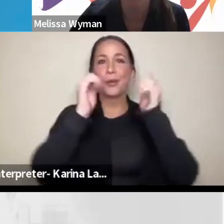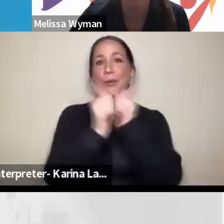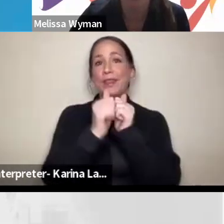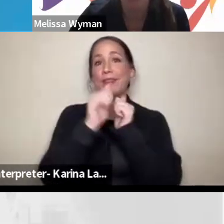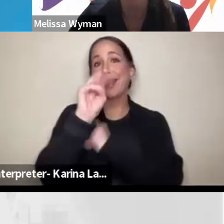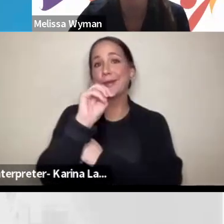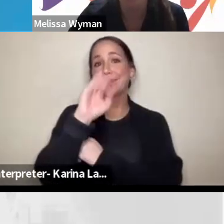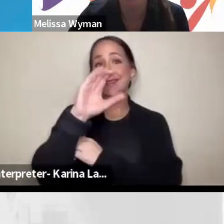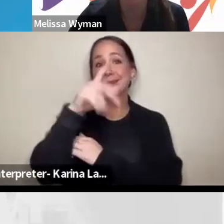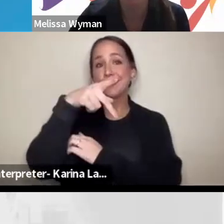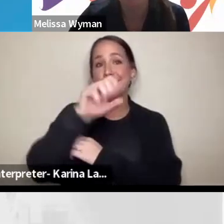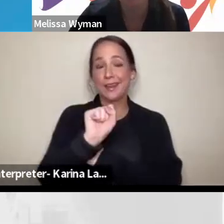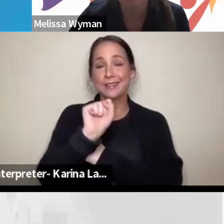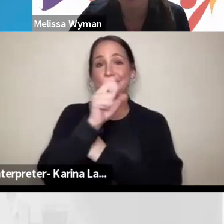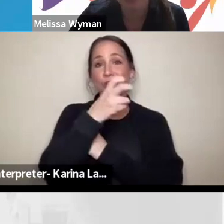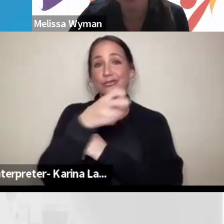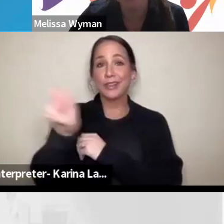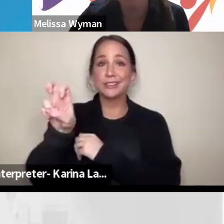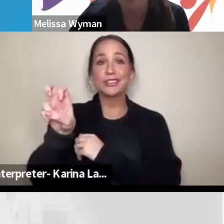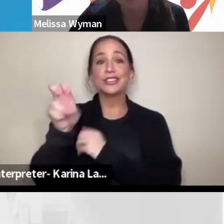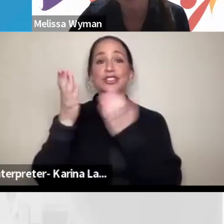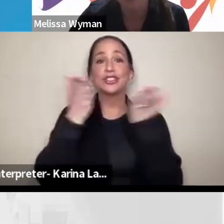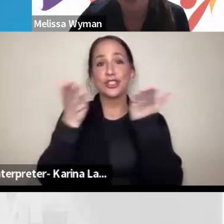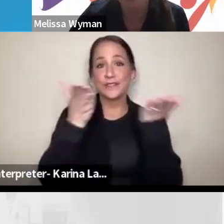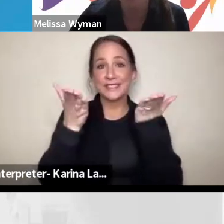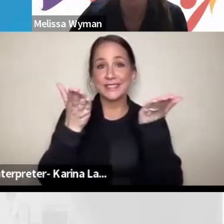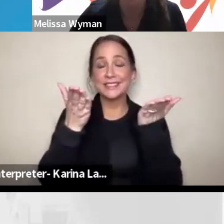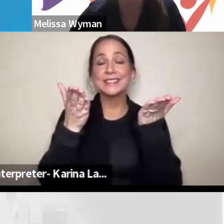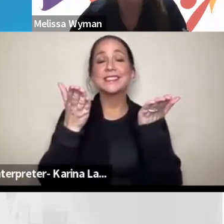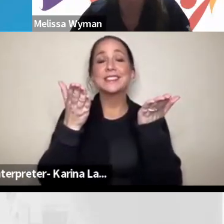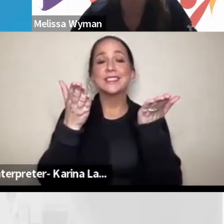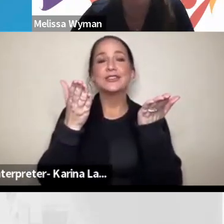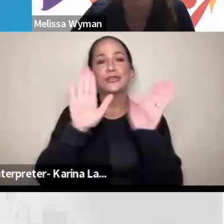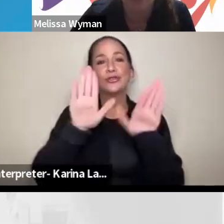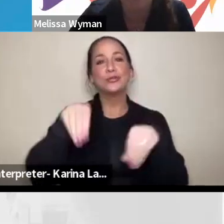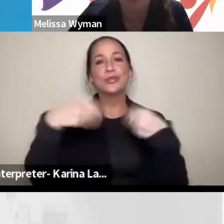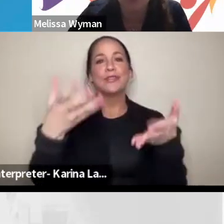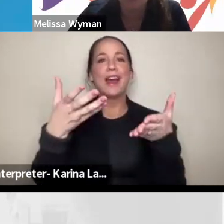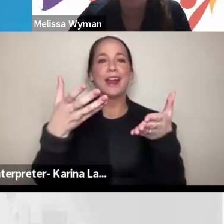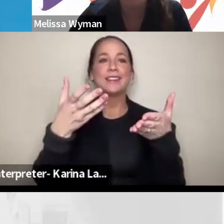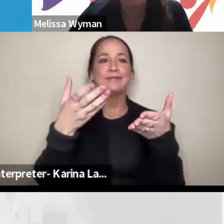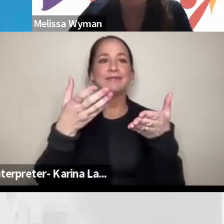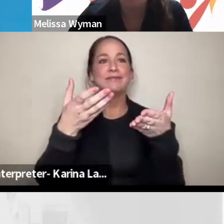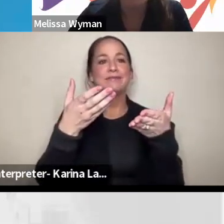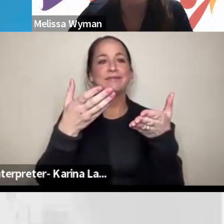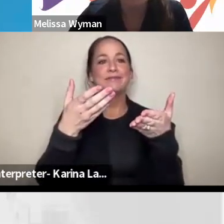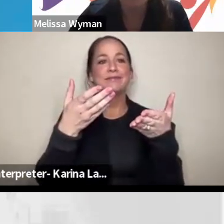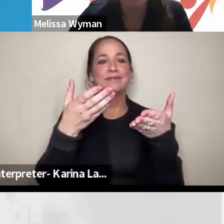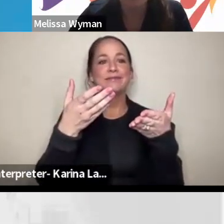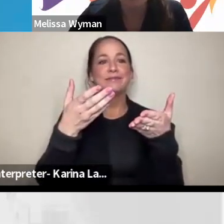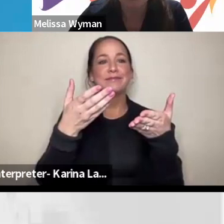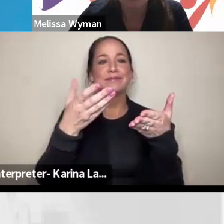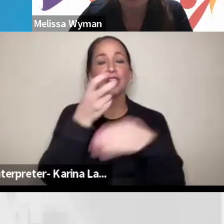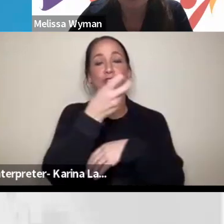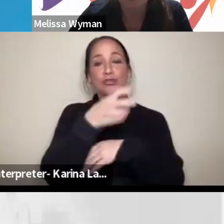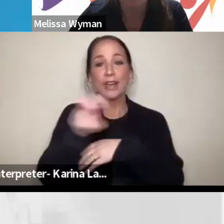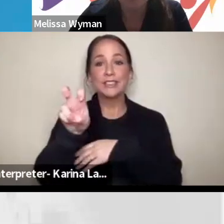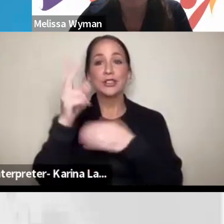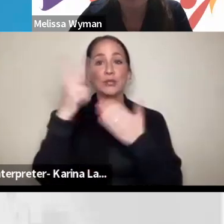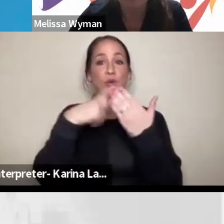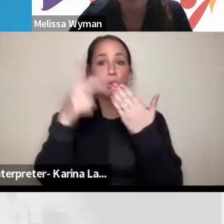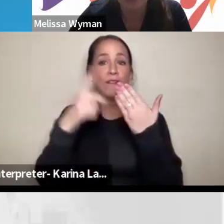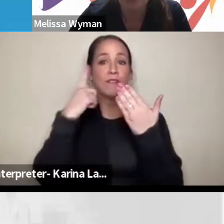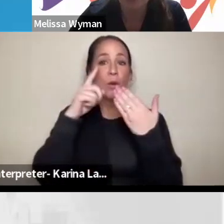Public Schools Transition Services Unit to provide an enhanced transition times program for transitioning youth,